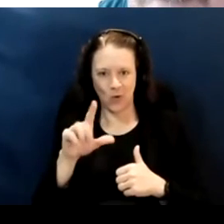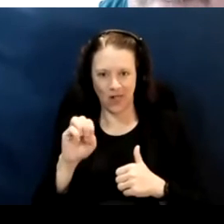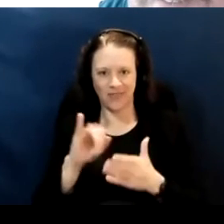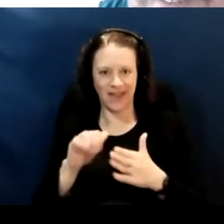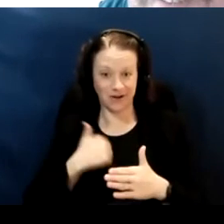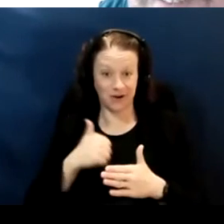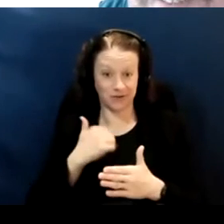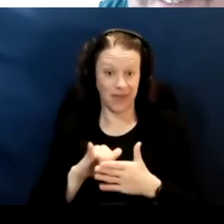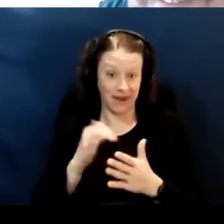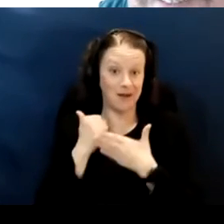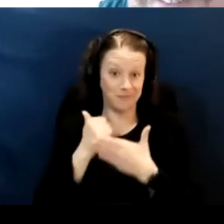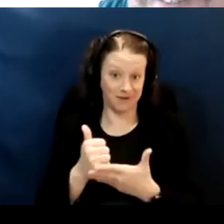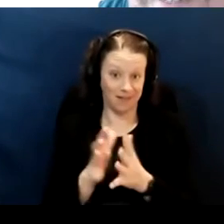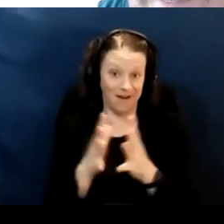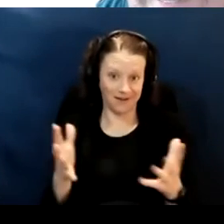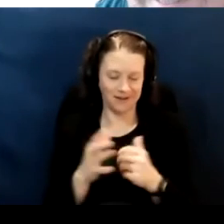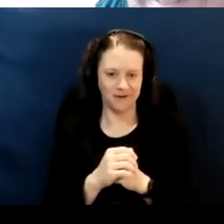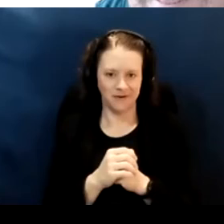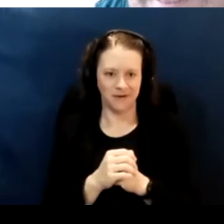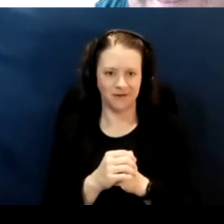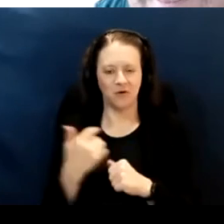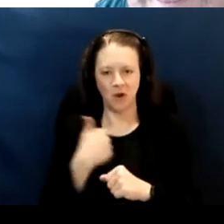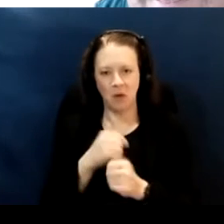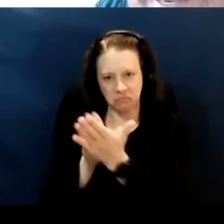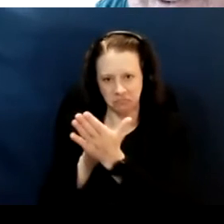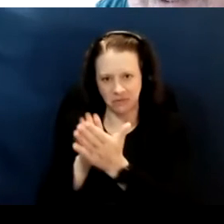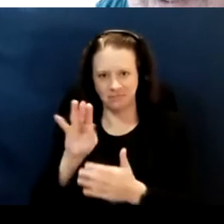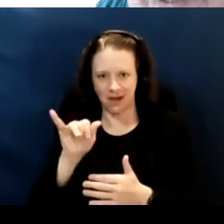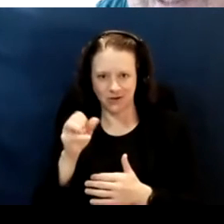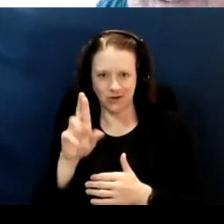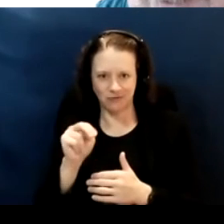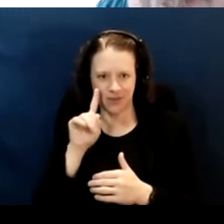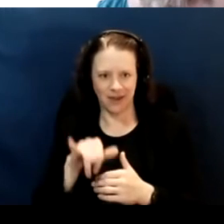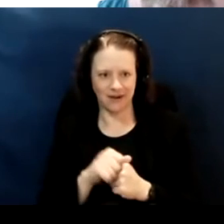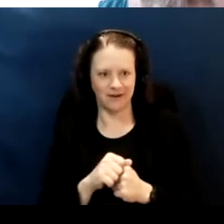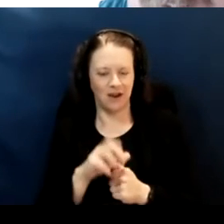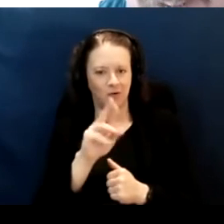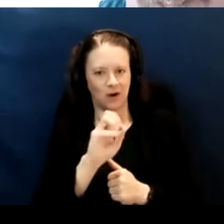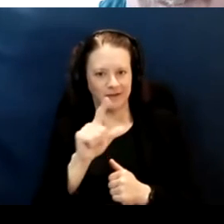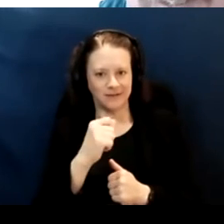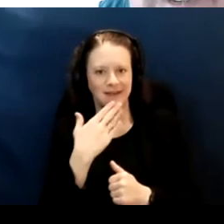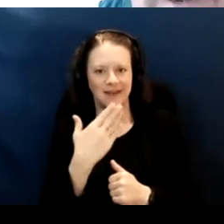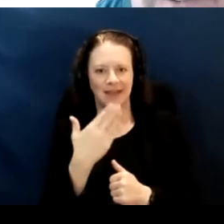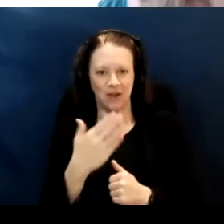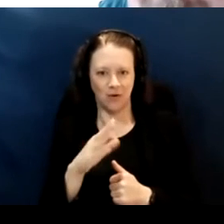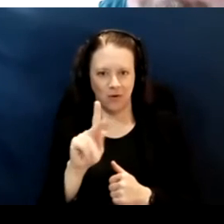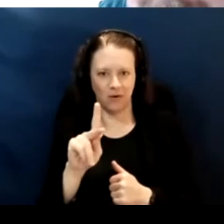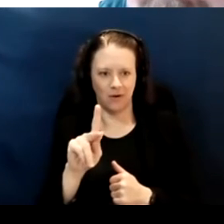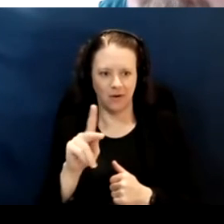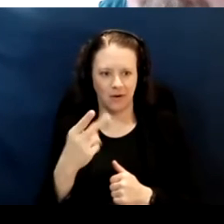So that helped a lot. So we'll give them credit. Thank you, Kholoud. That's really great. And that's,